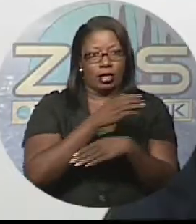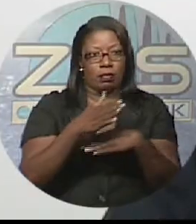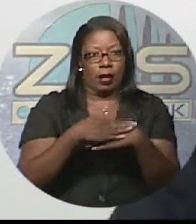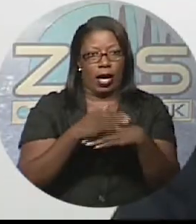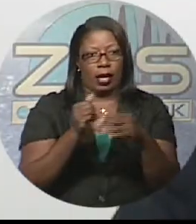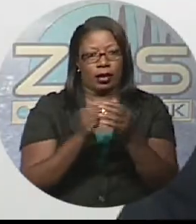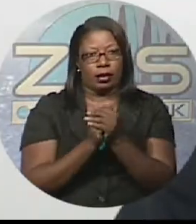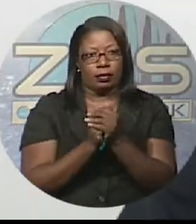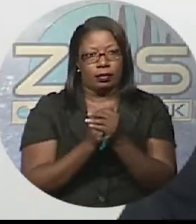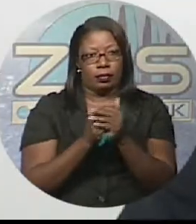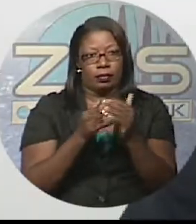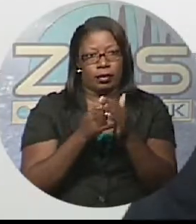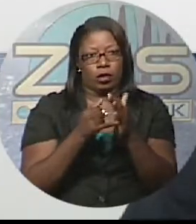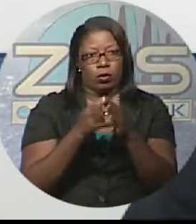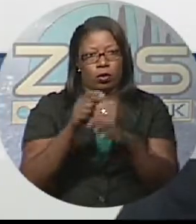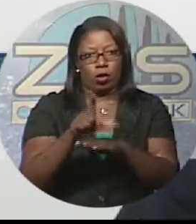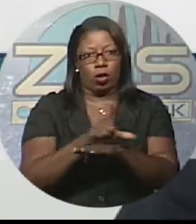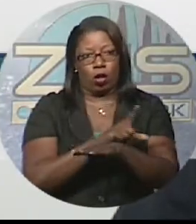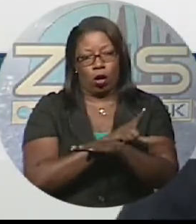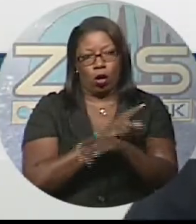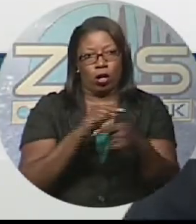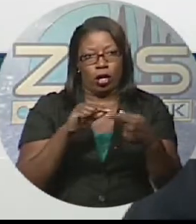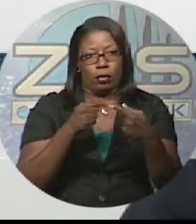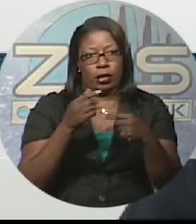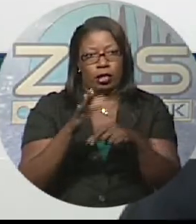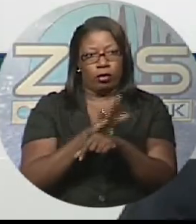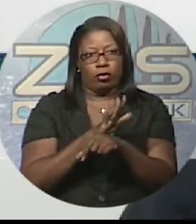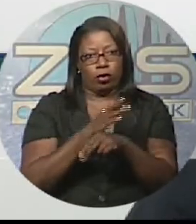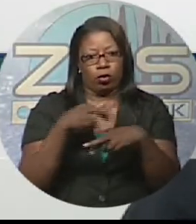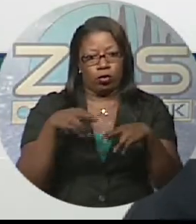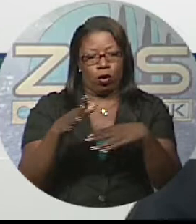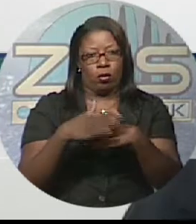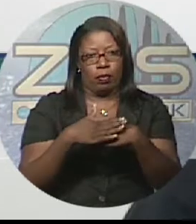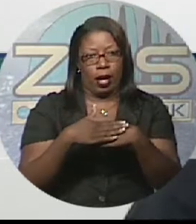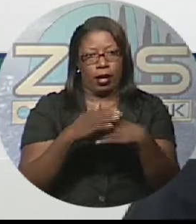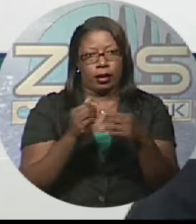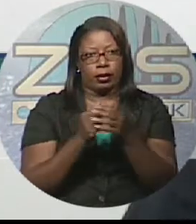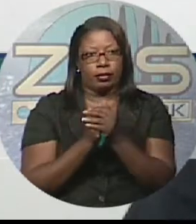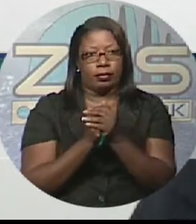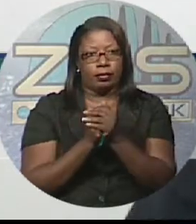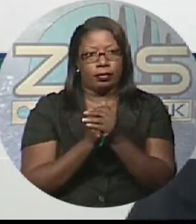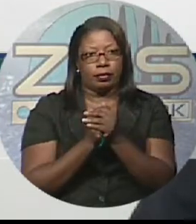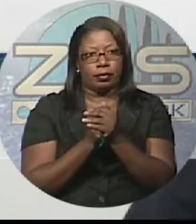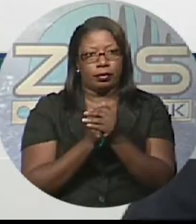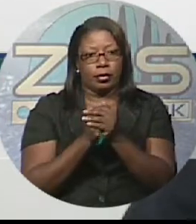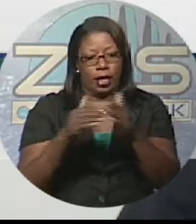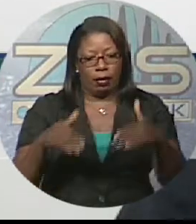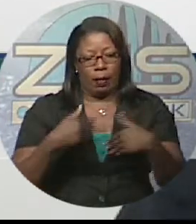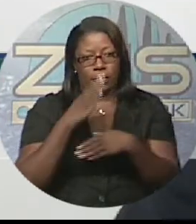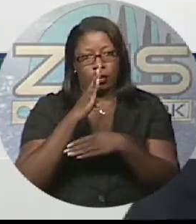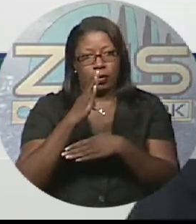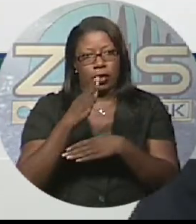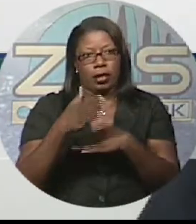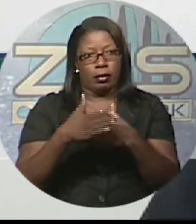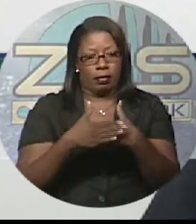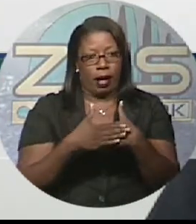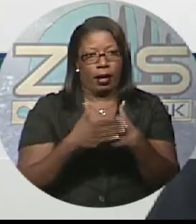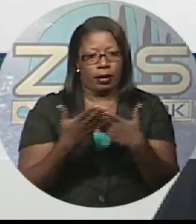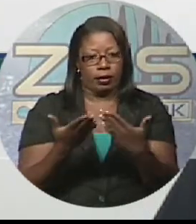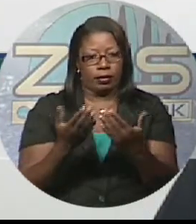been a long, painful road back, but I just glad to be back, and I thank God